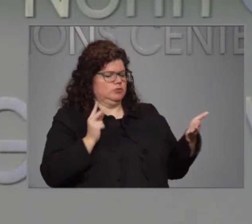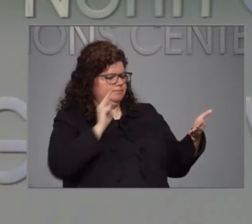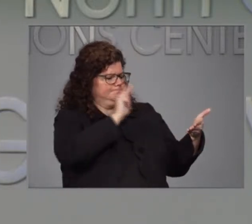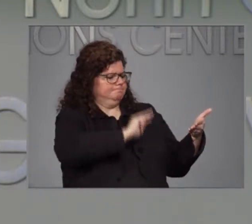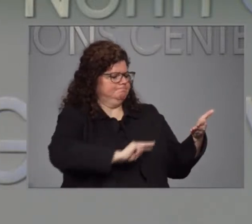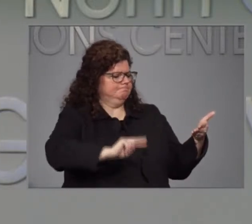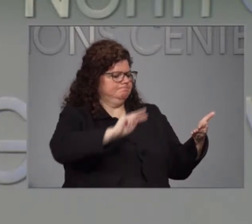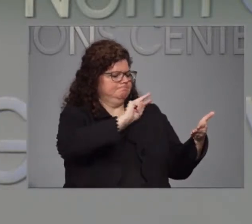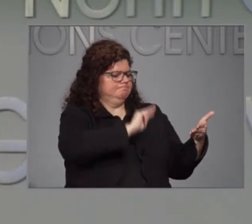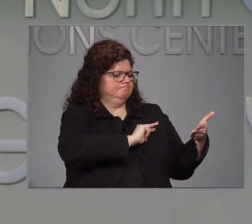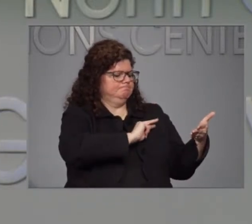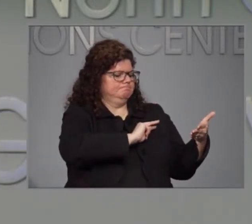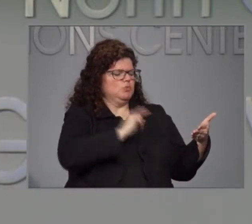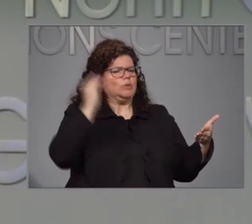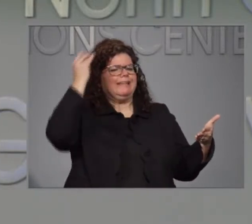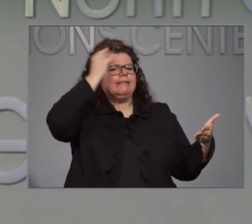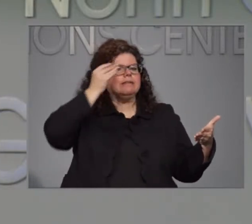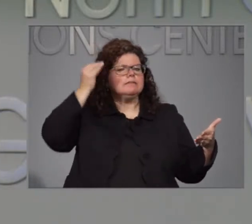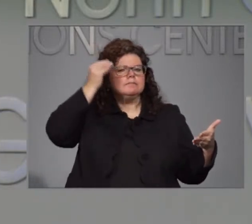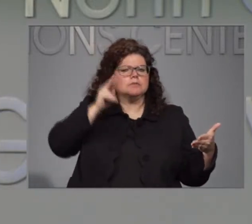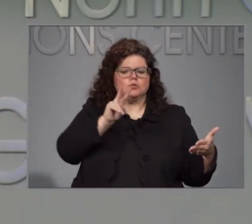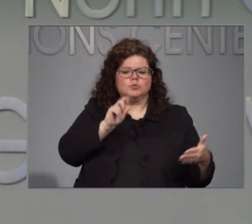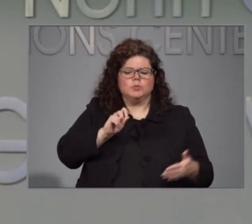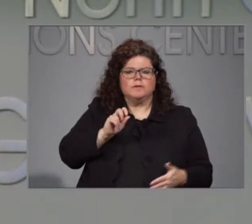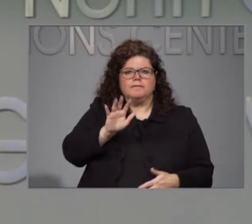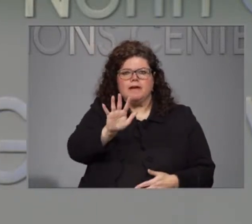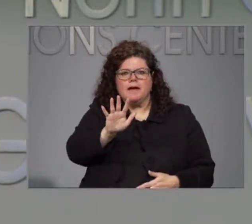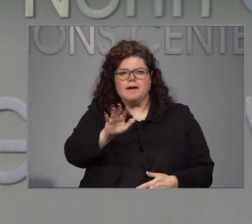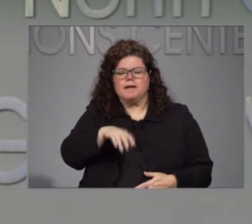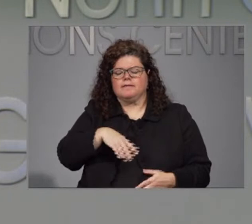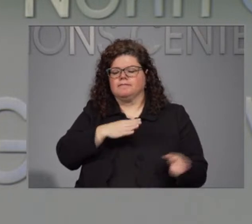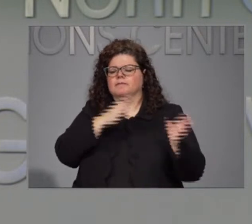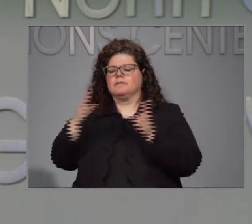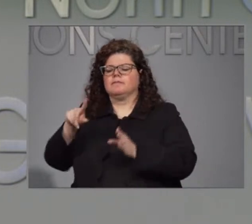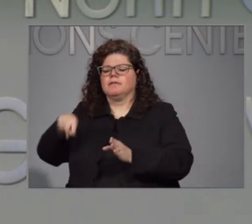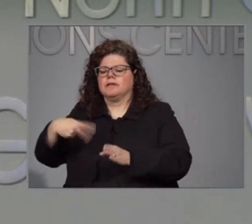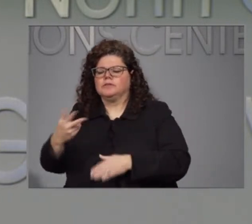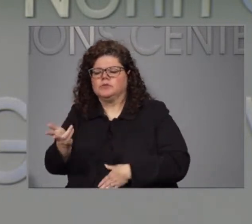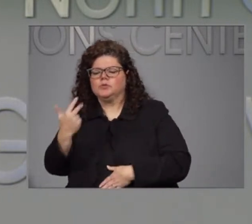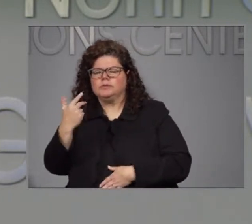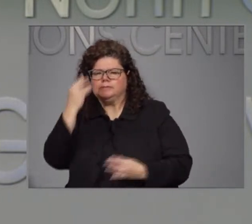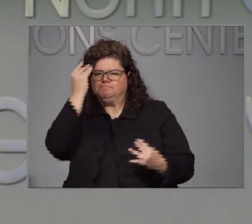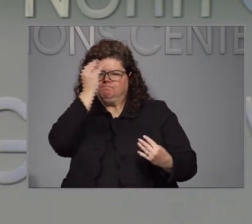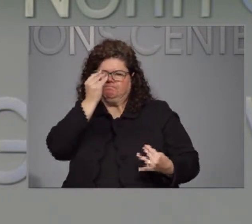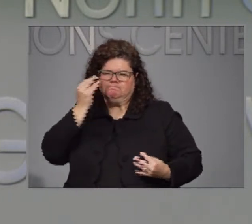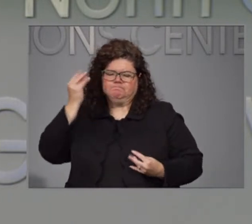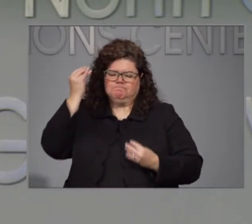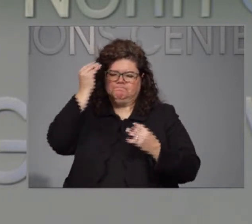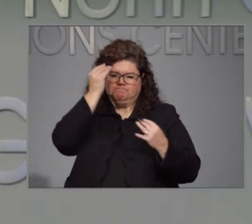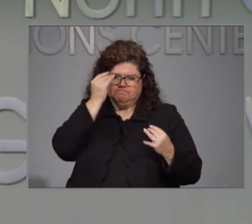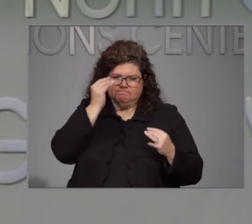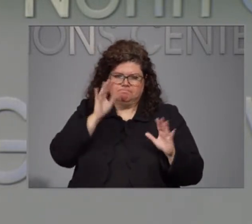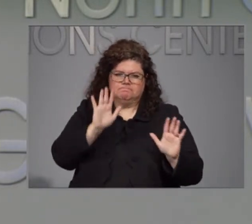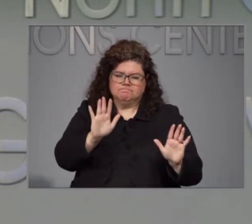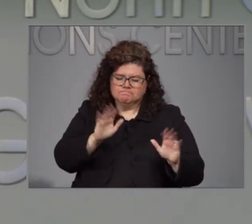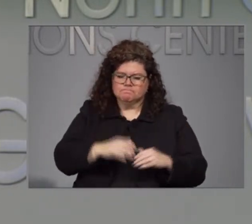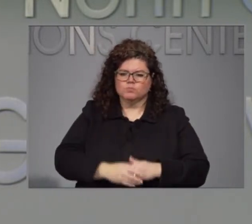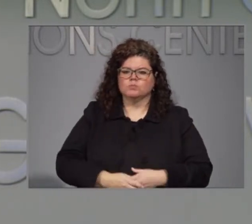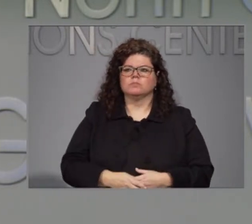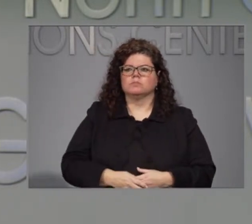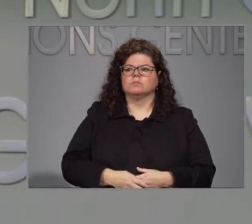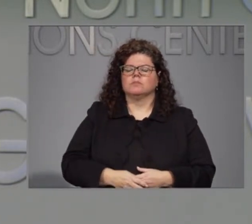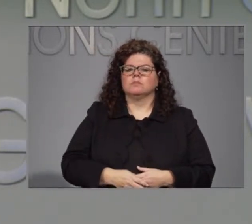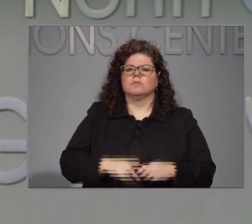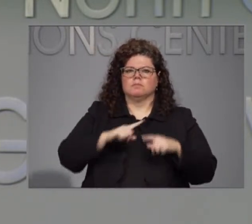potential 2.5 or a phase 3. And we're looking at it over a period of time, and we